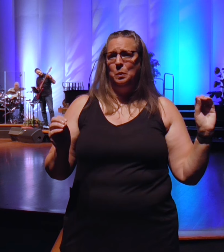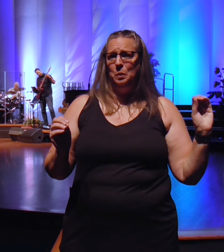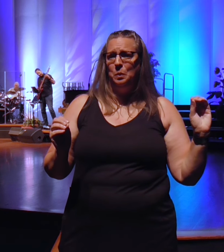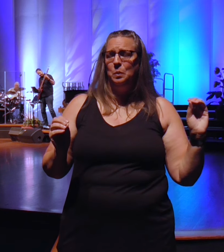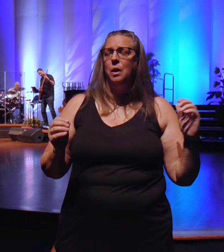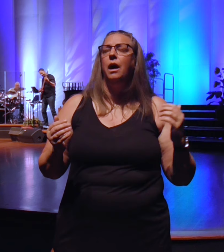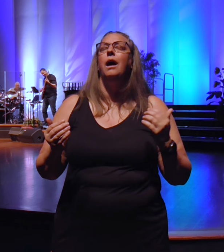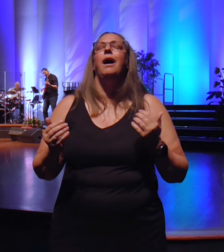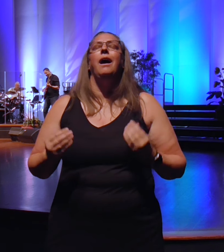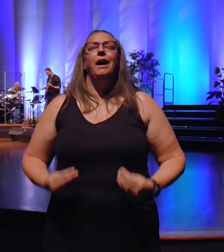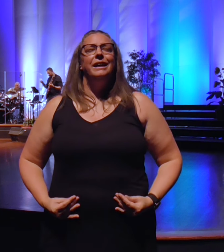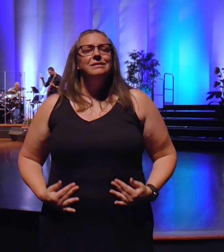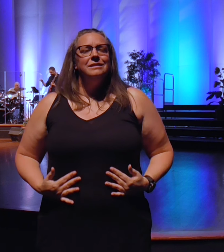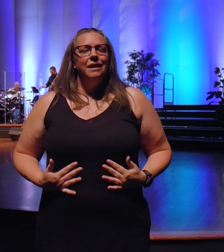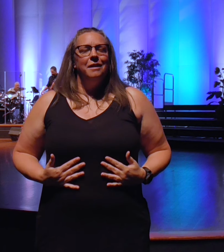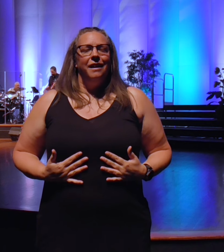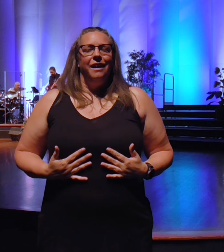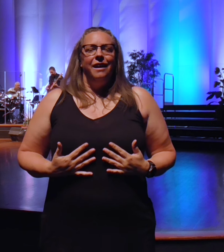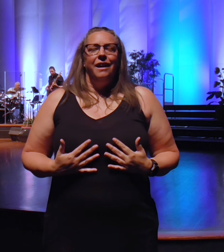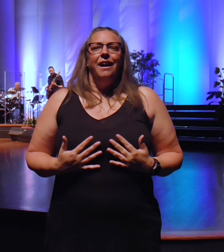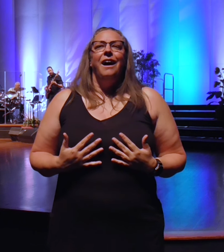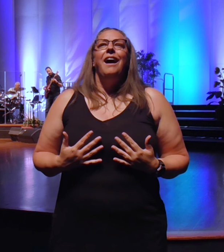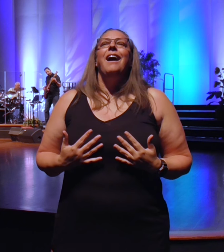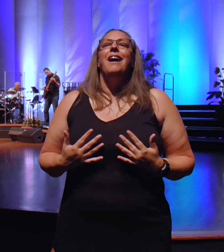rising up from